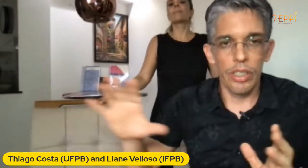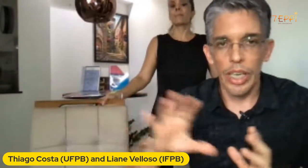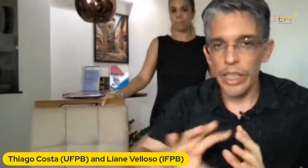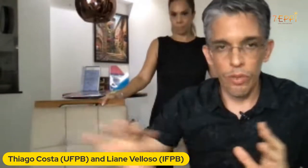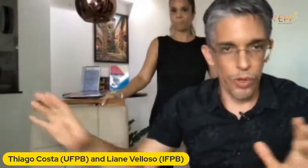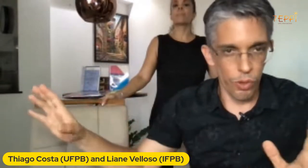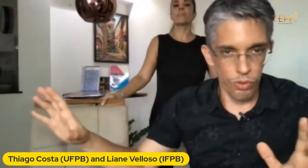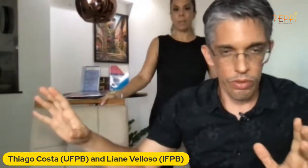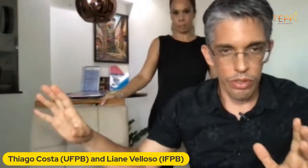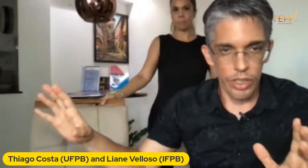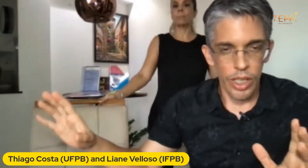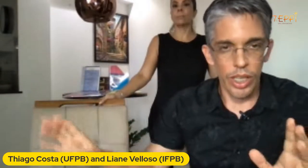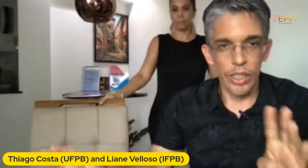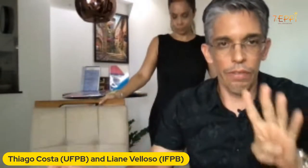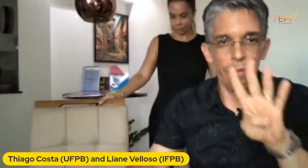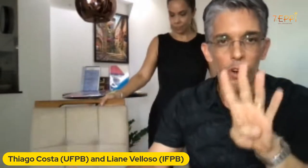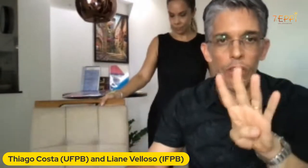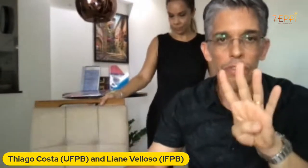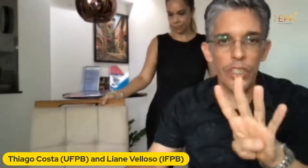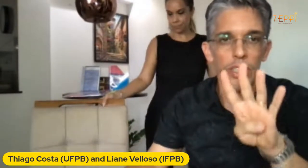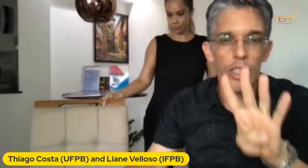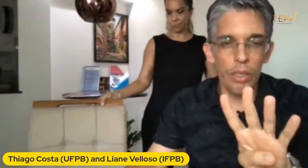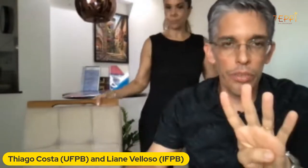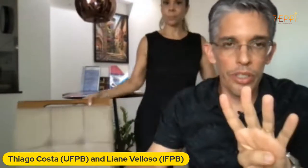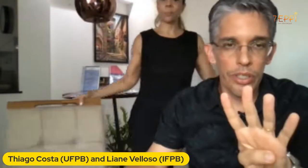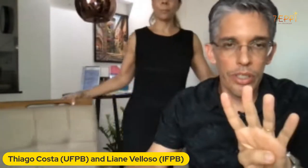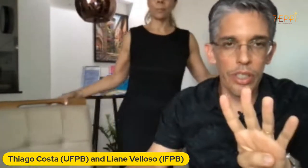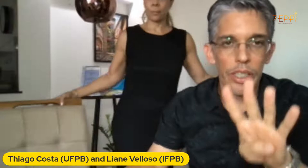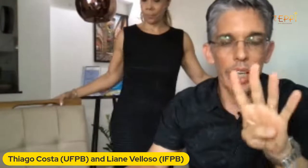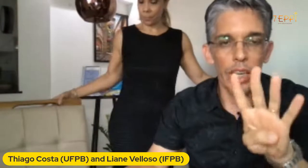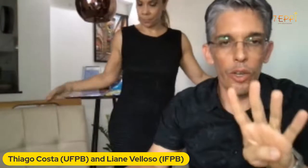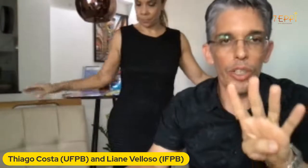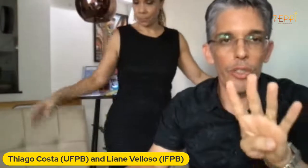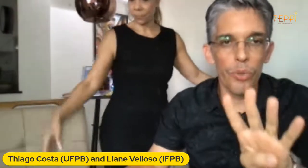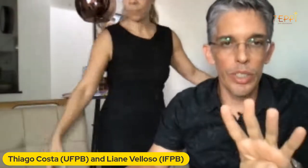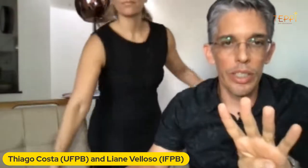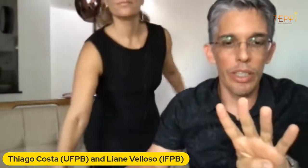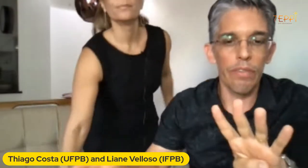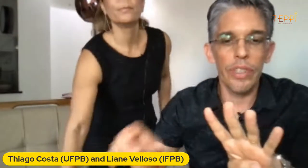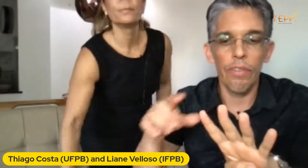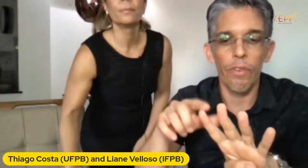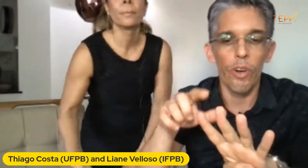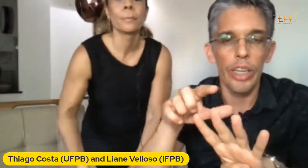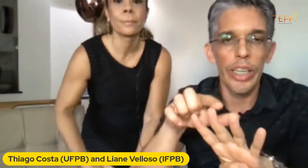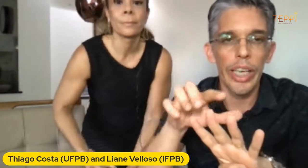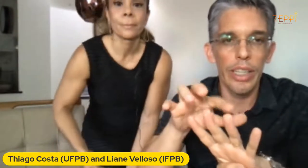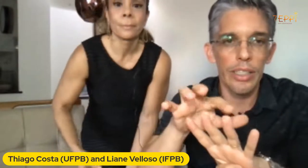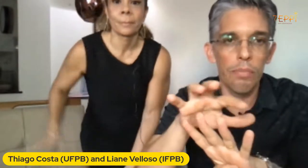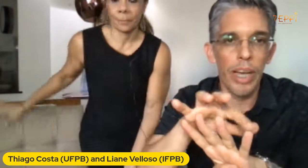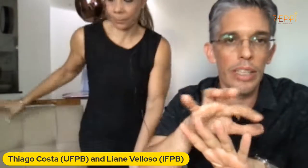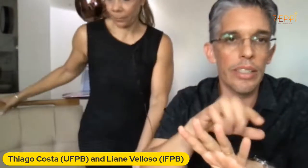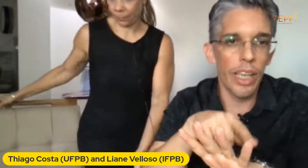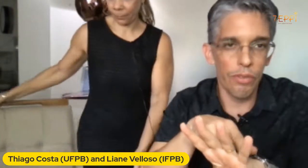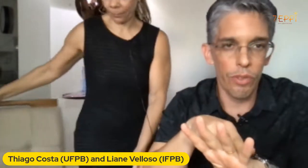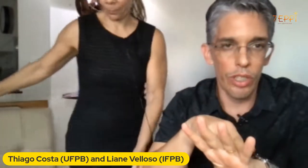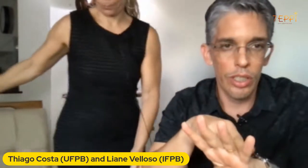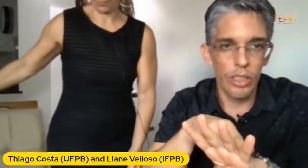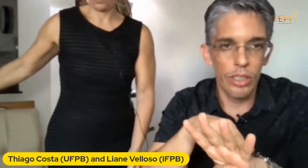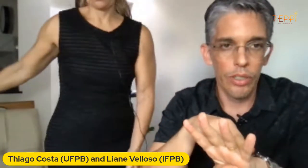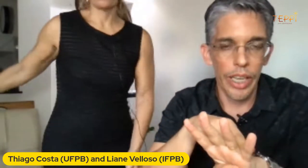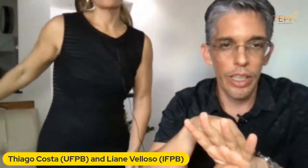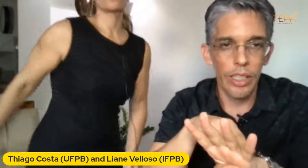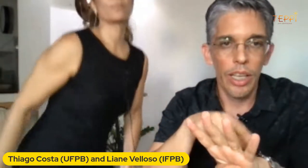numbers in a row. Yeah. The 4 first numbers, they are going to receive the 4 kits by